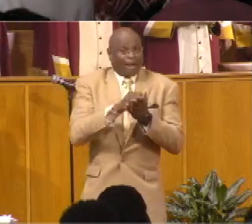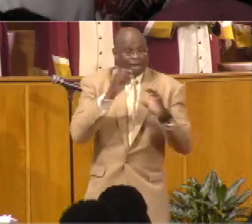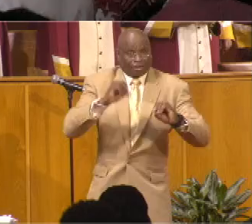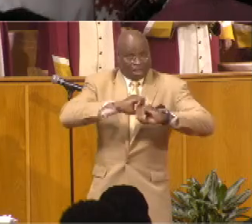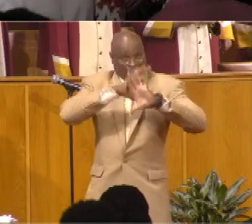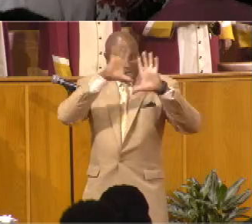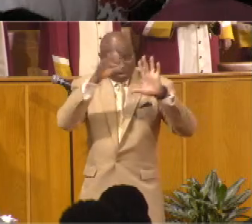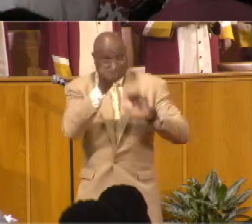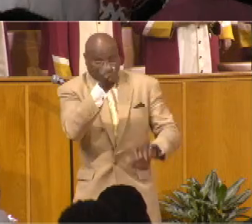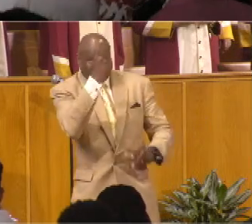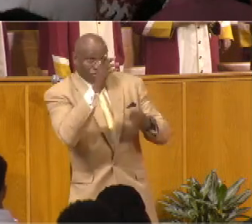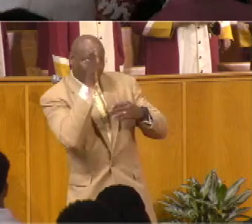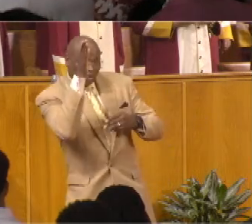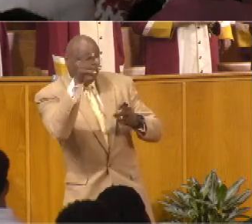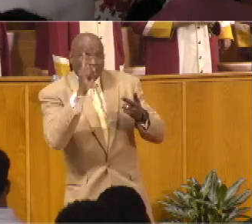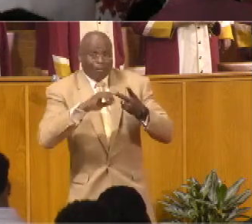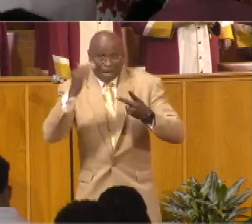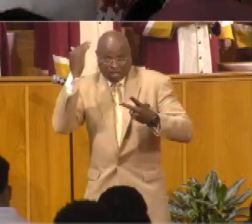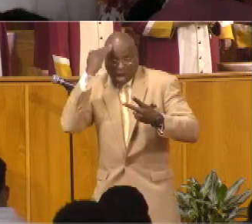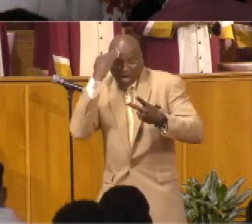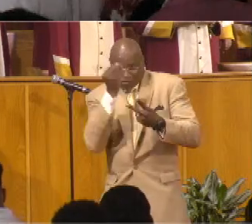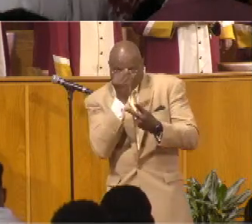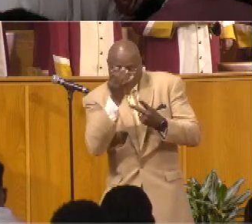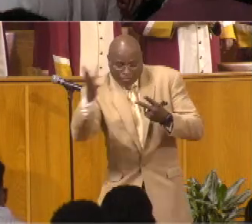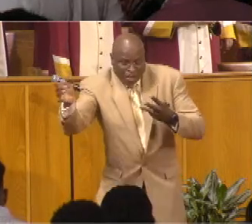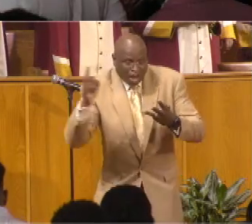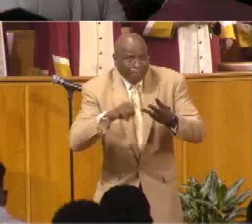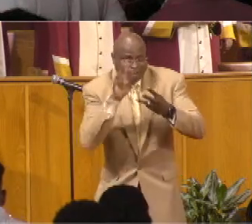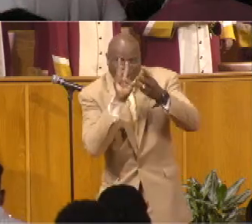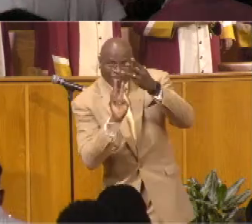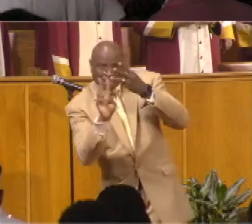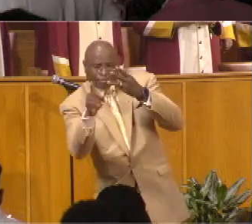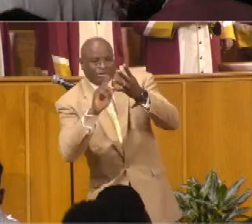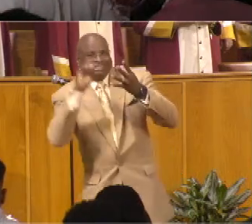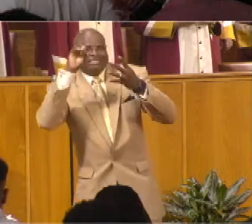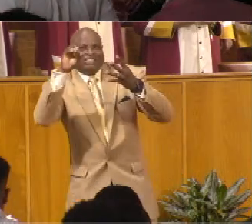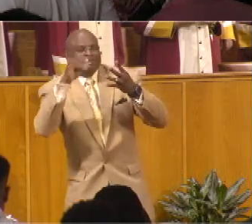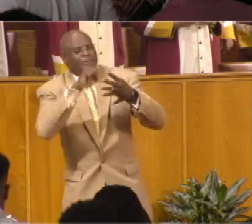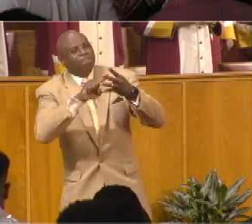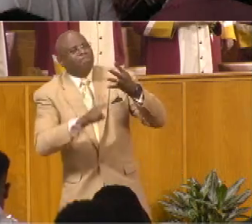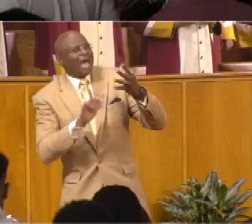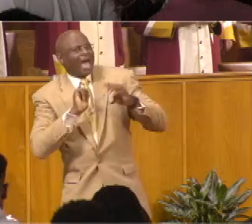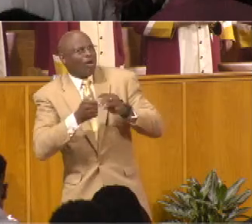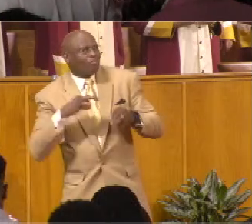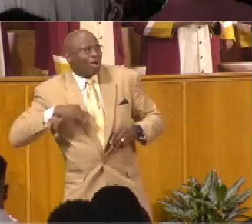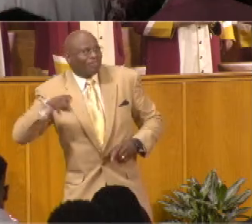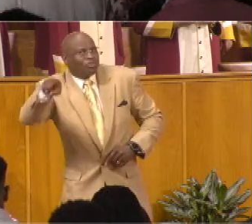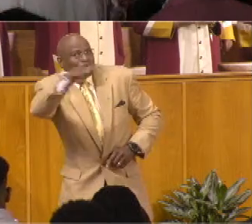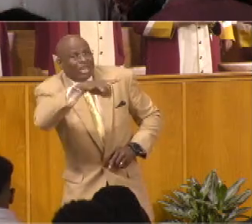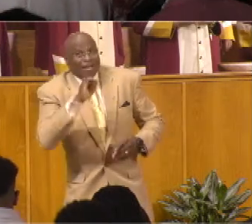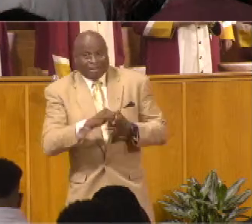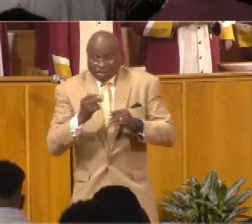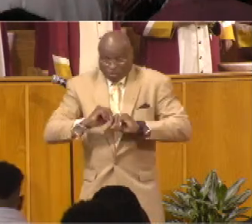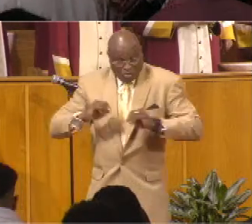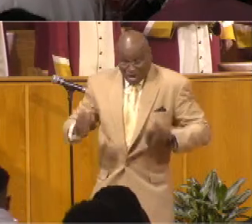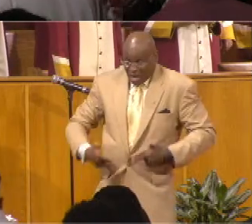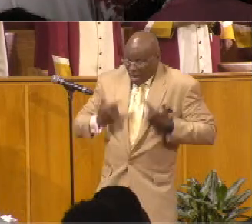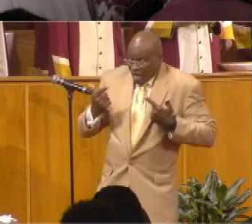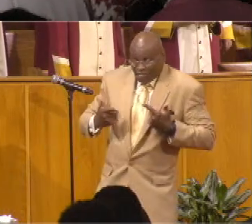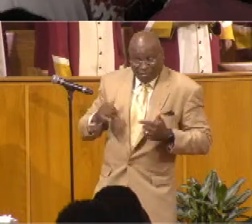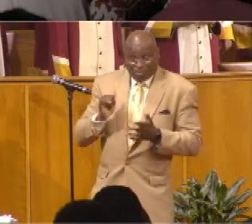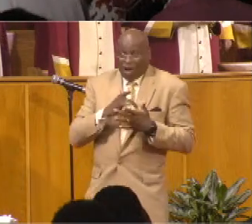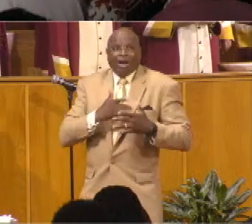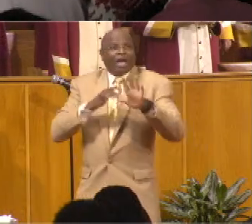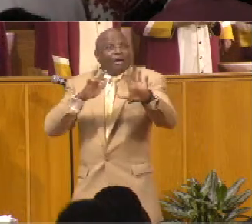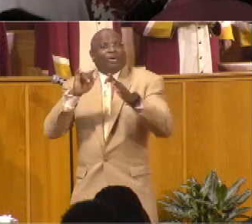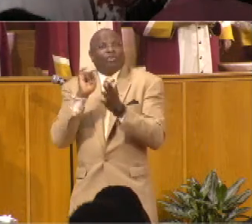revelation, by knowledge, by prophesying, or by teaching? Even things without life, whether flute or harp,